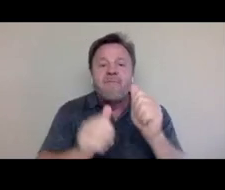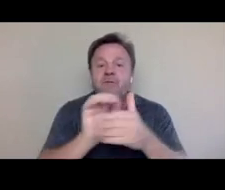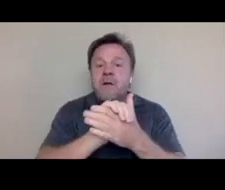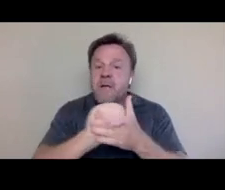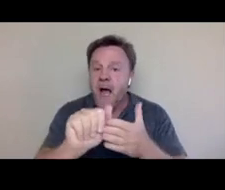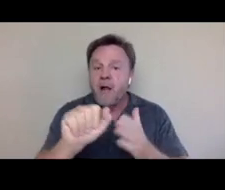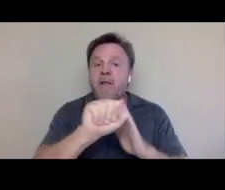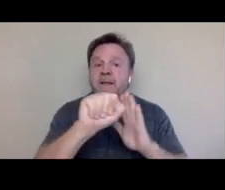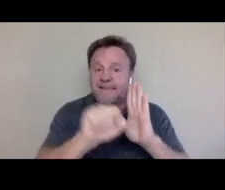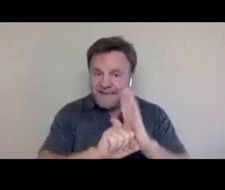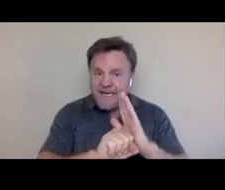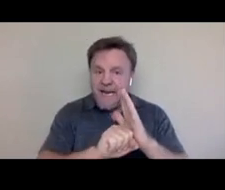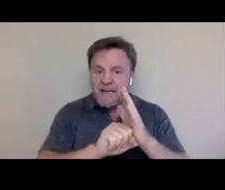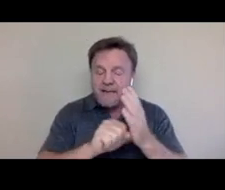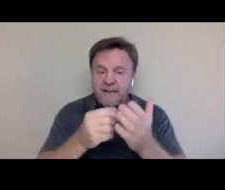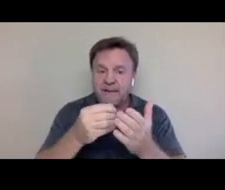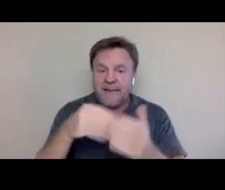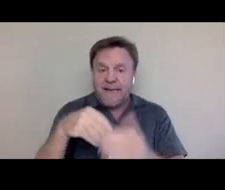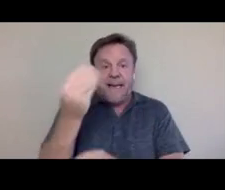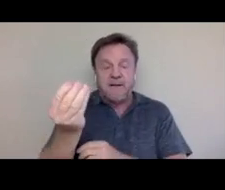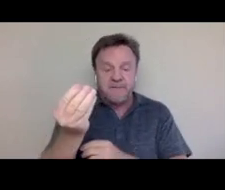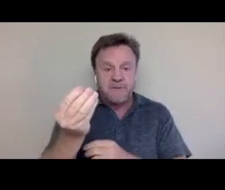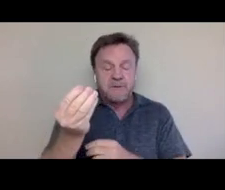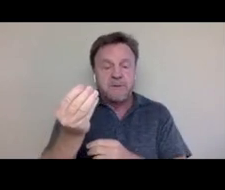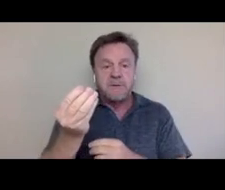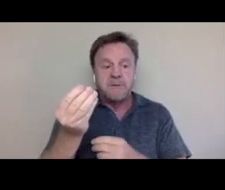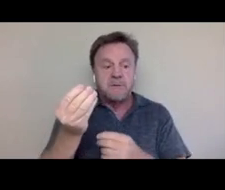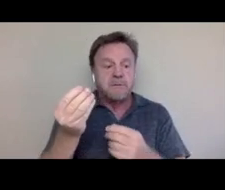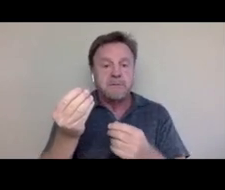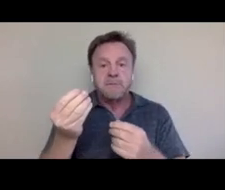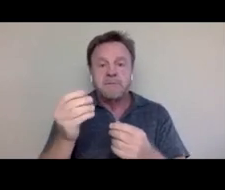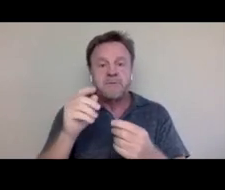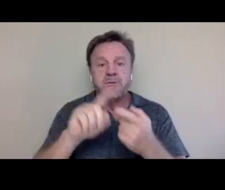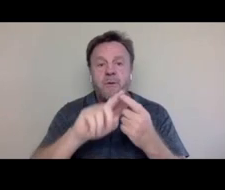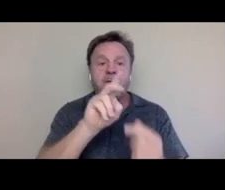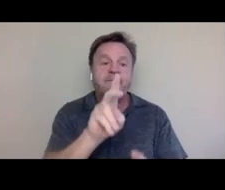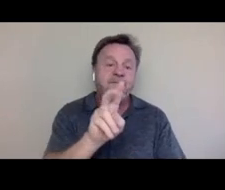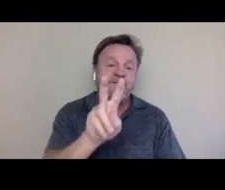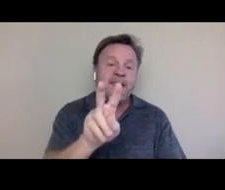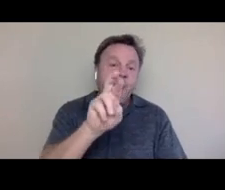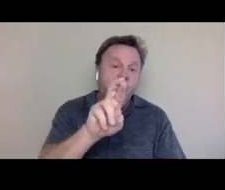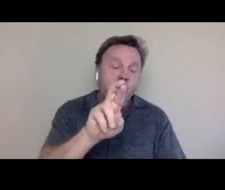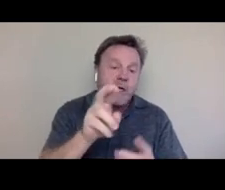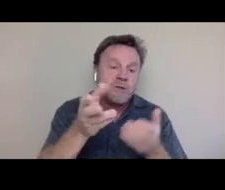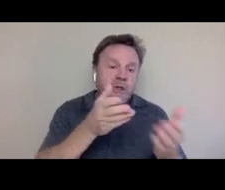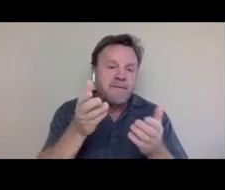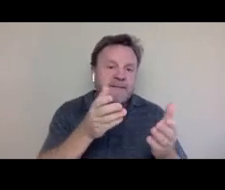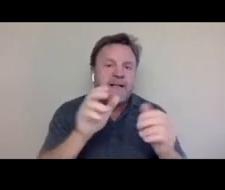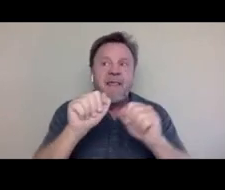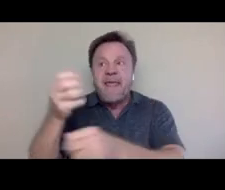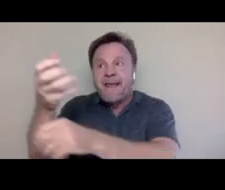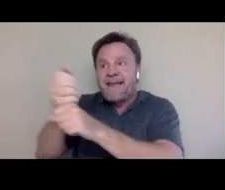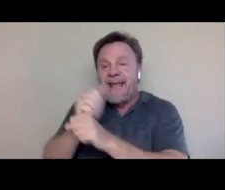can put up towards VR services, they can pull down